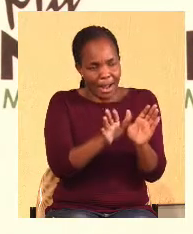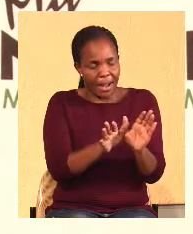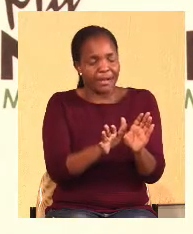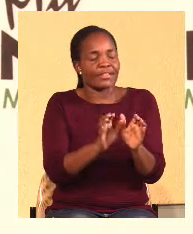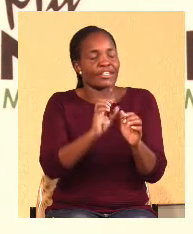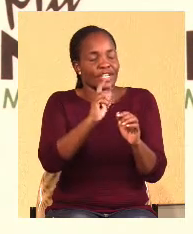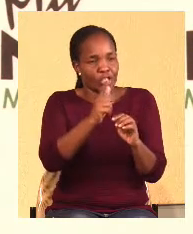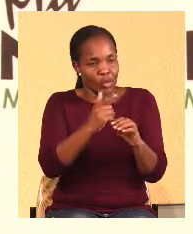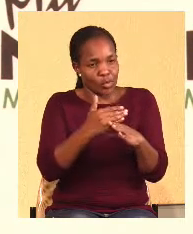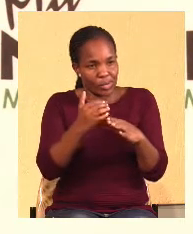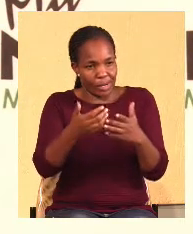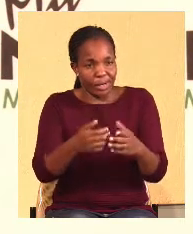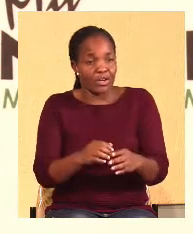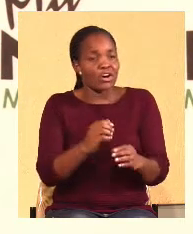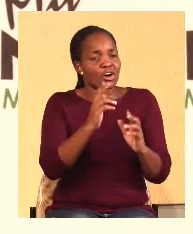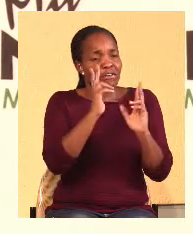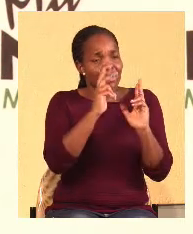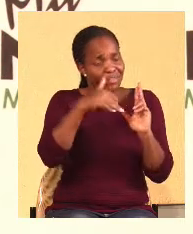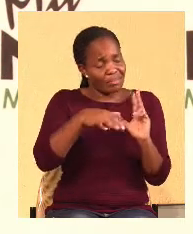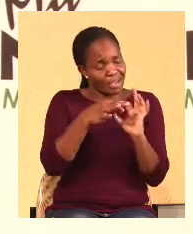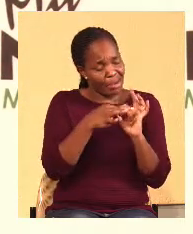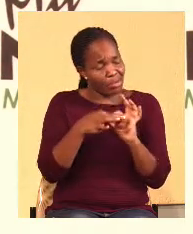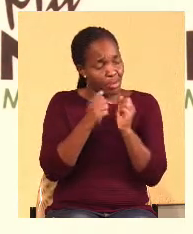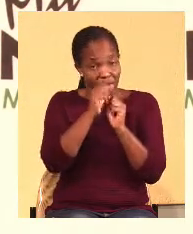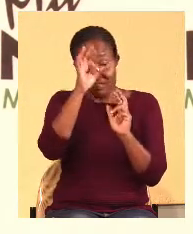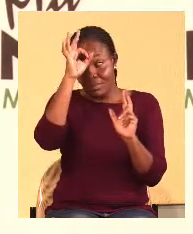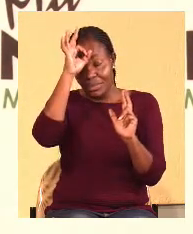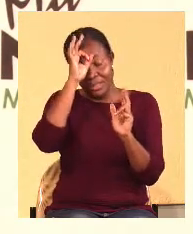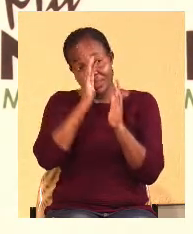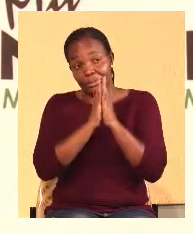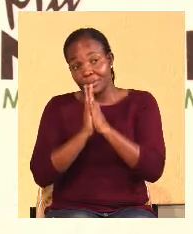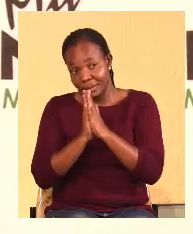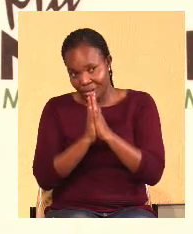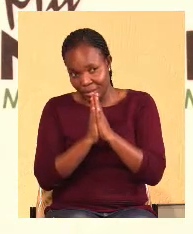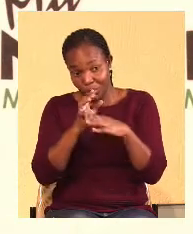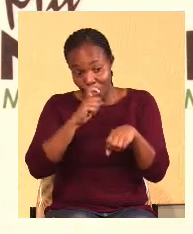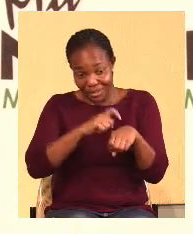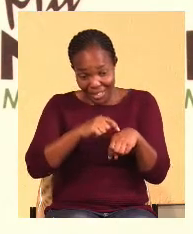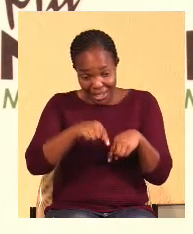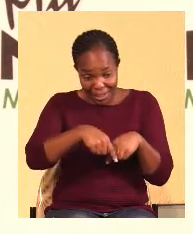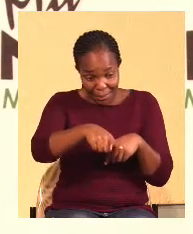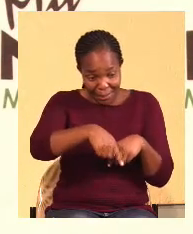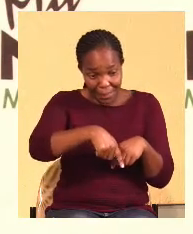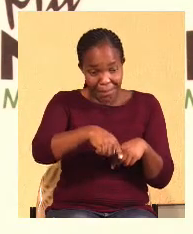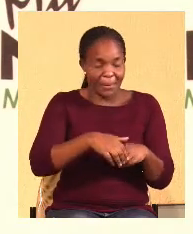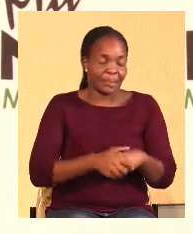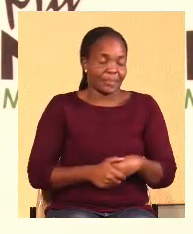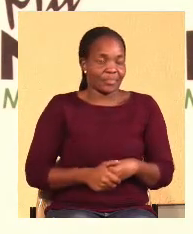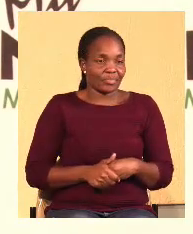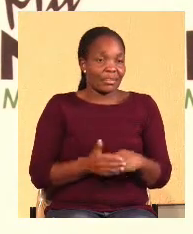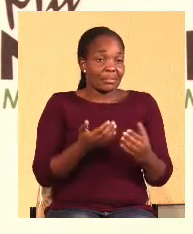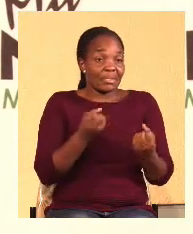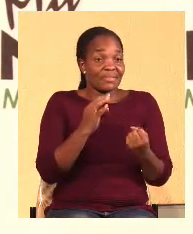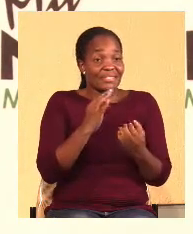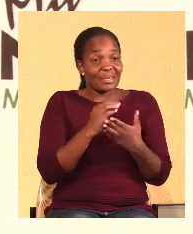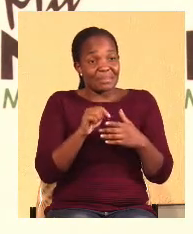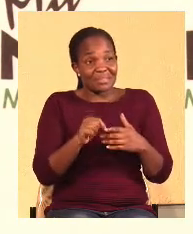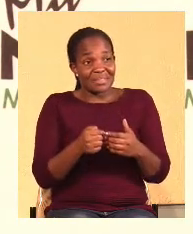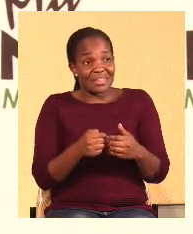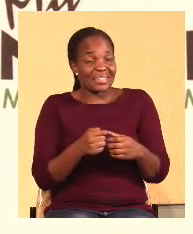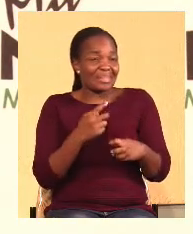and members of the public to cooperate with the law enforcement agencies through this period. And should there be any situation that